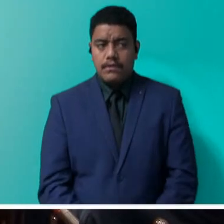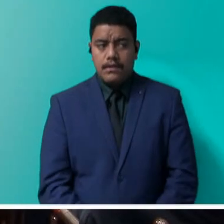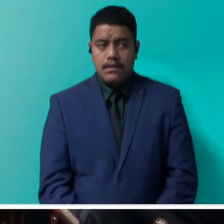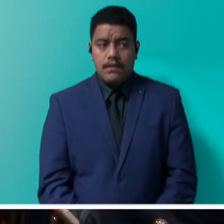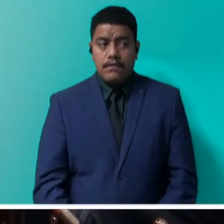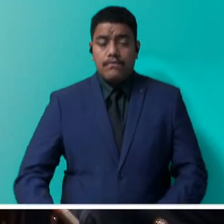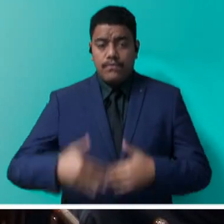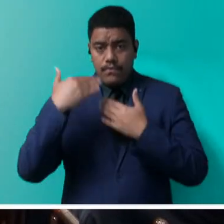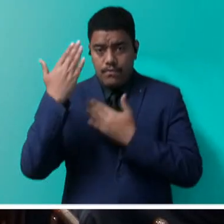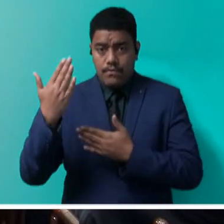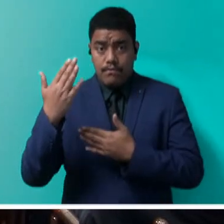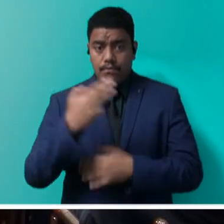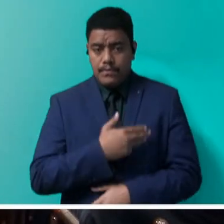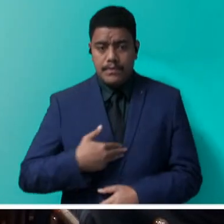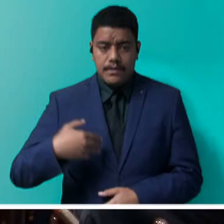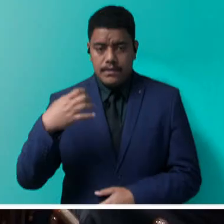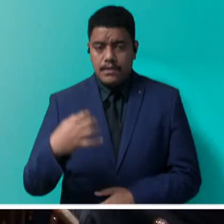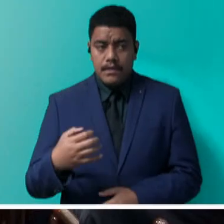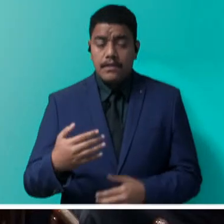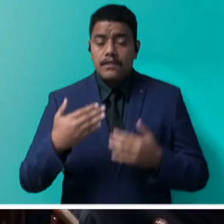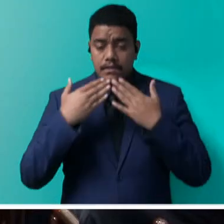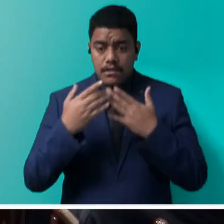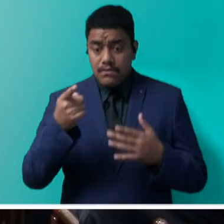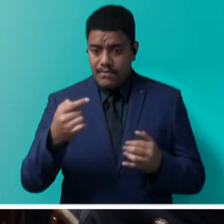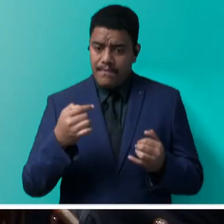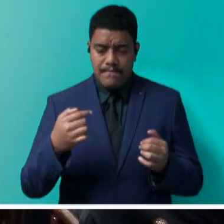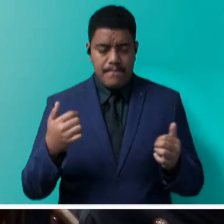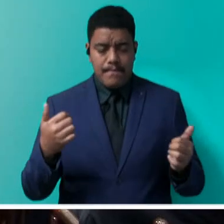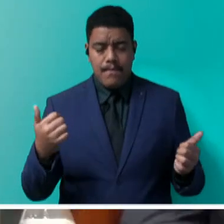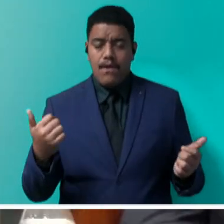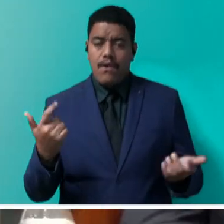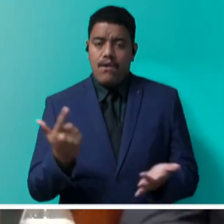Honourable Minister. Thank you, sir. There's quite a number of